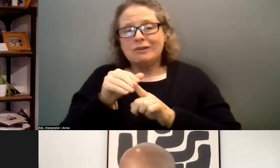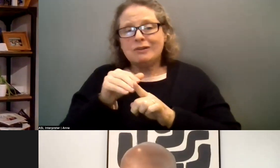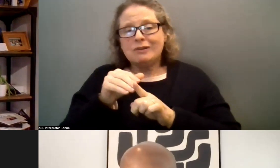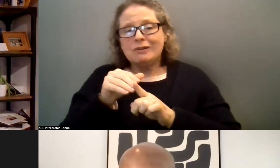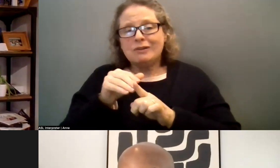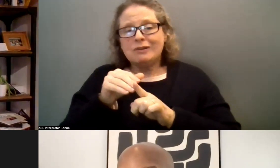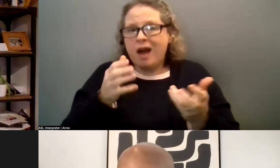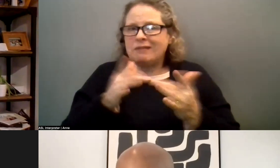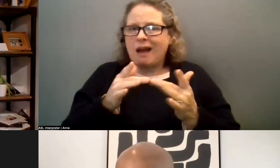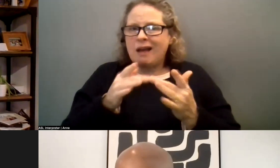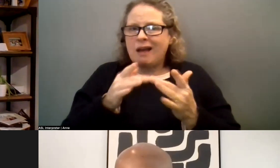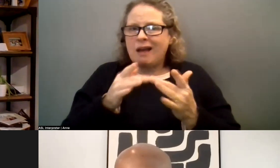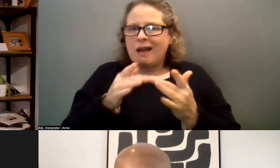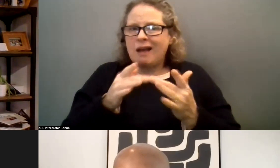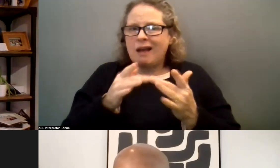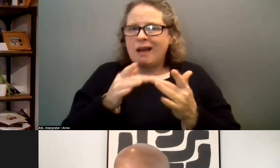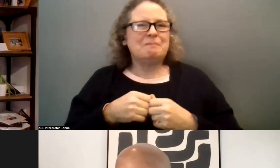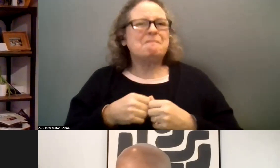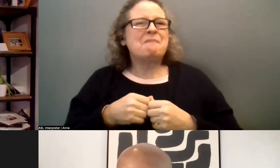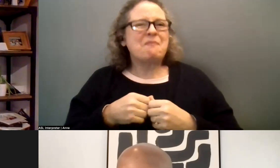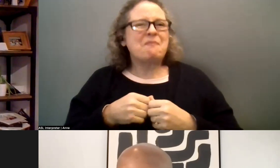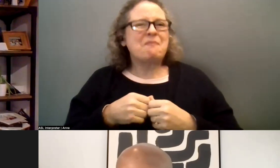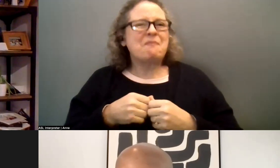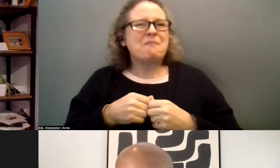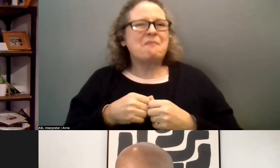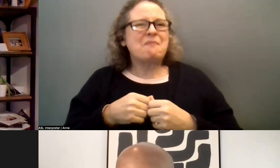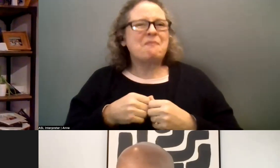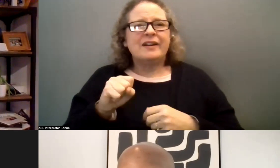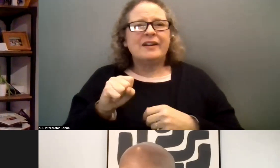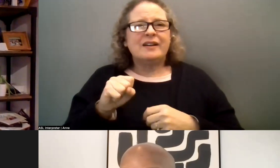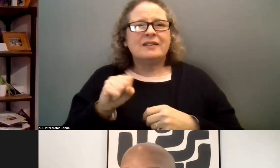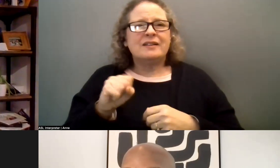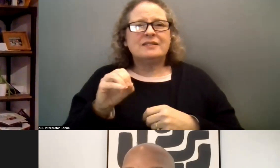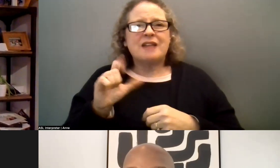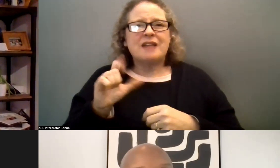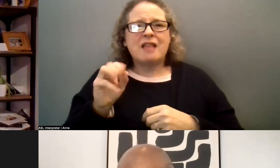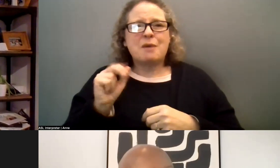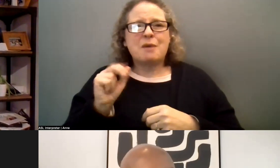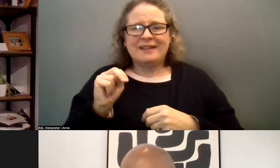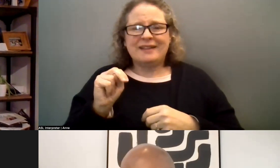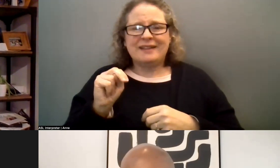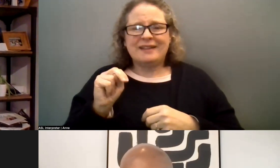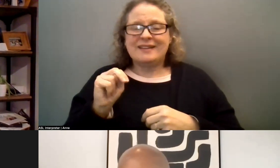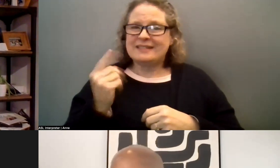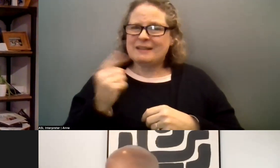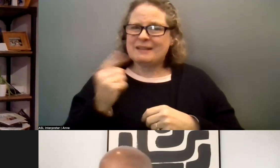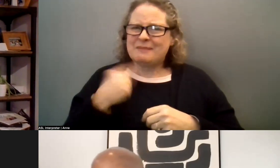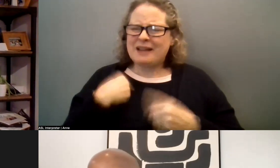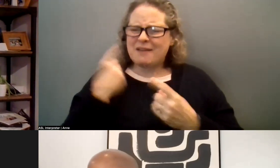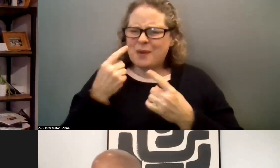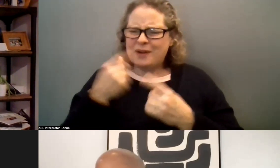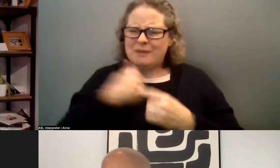Yeah, that's definitely been something I've myself wondered about. Like, am I over emailing?